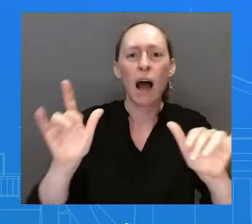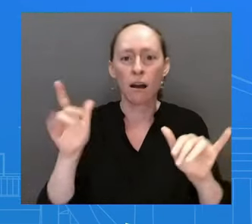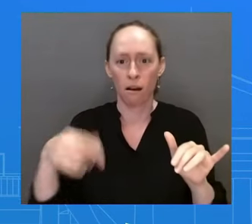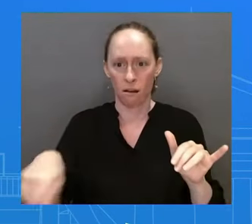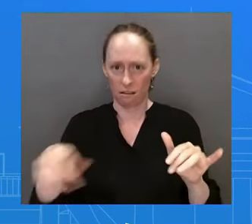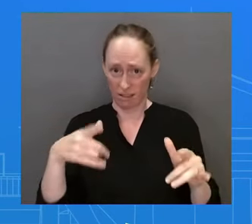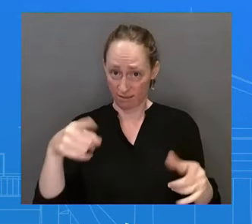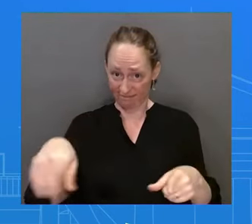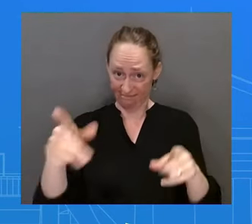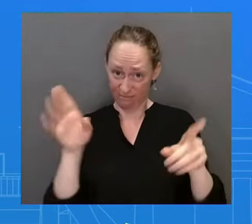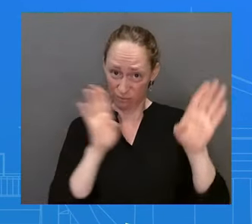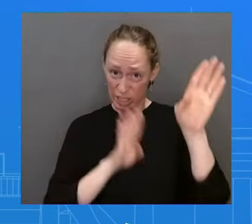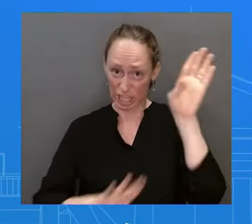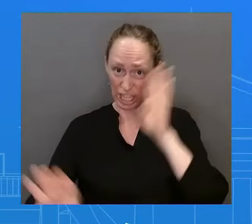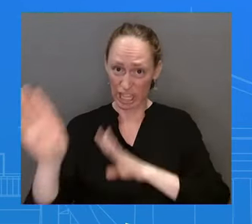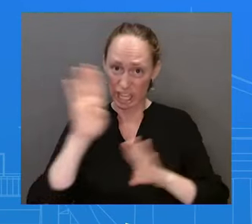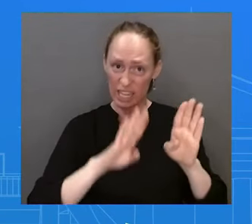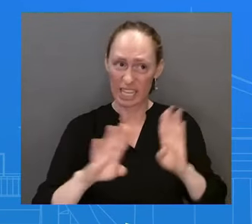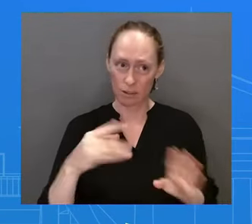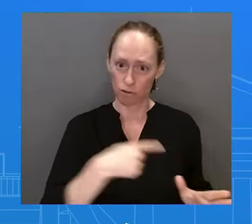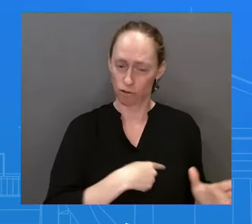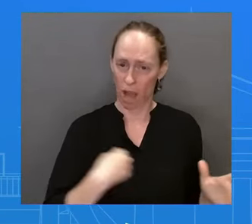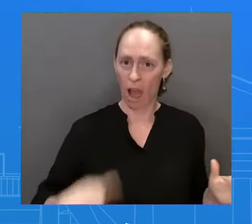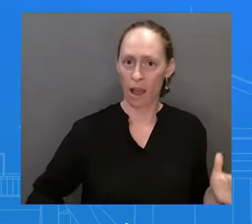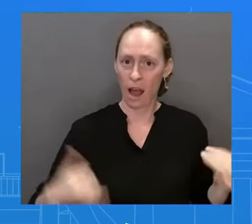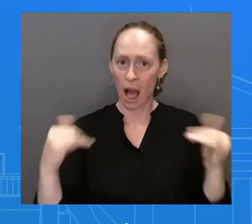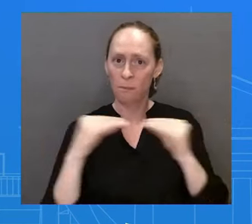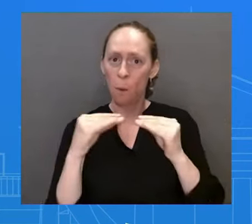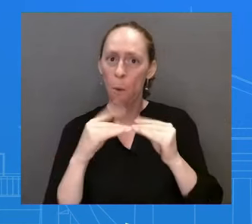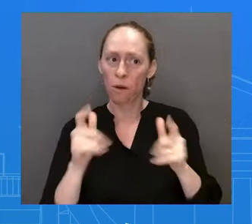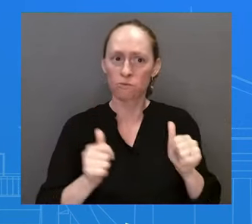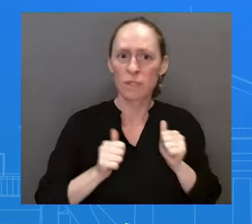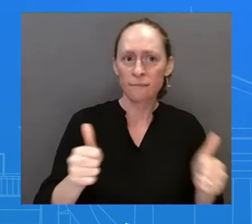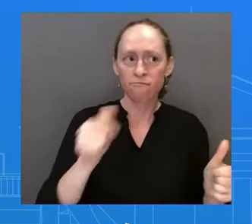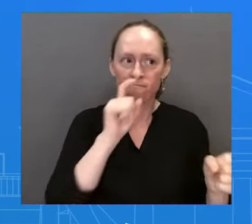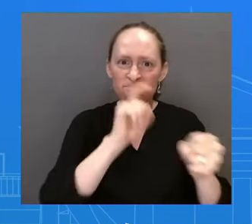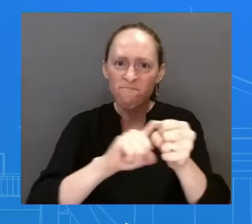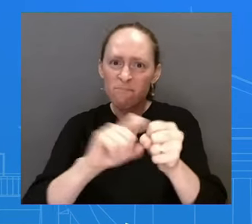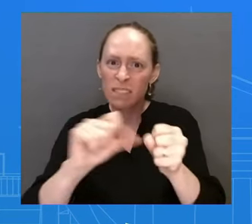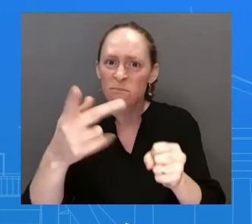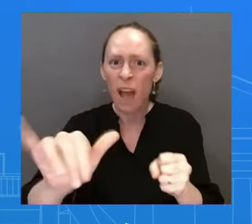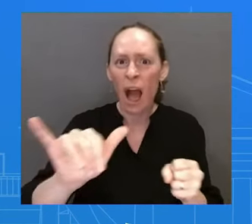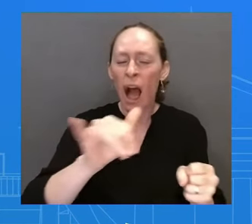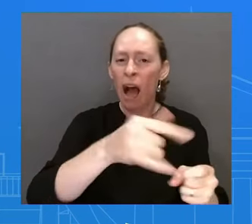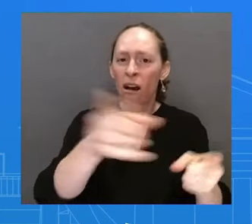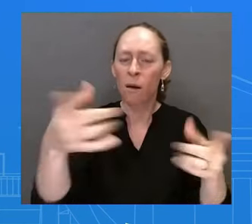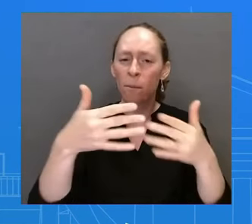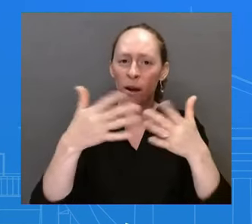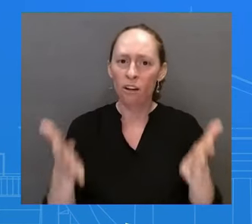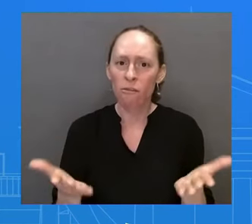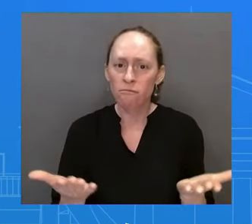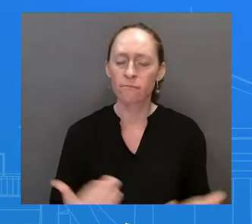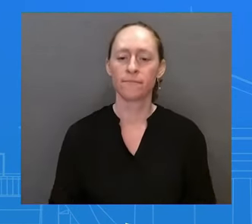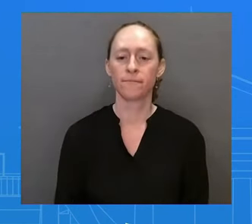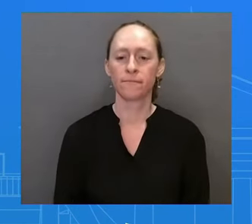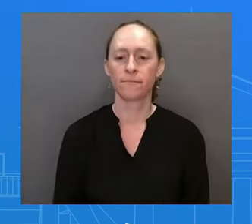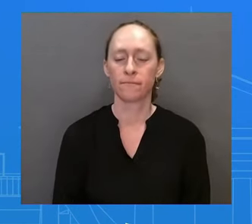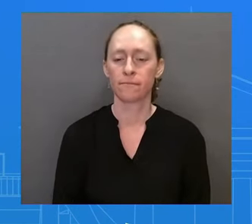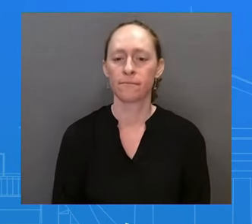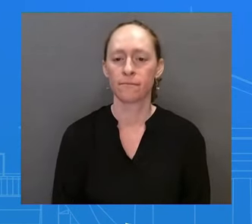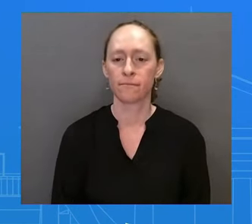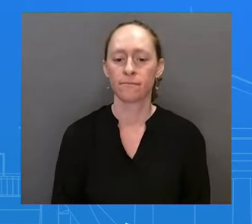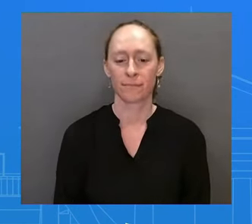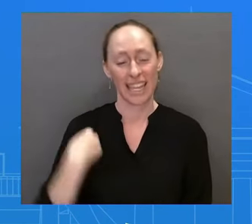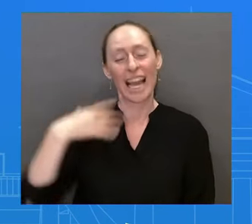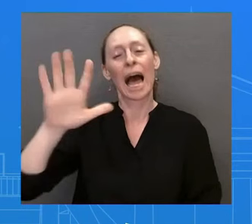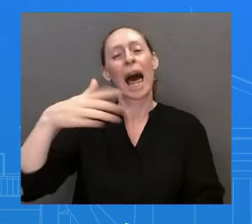why we're not going to be able to get into too much detail about our own counterintelligence efforts. But as we communicated